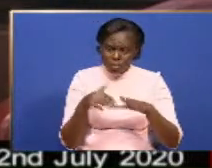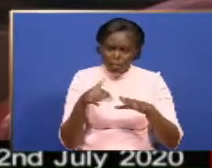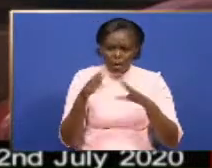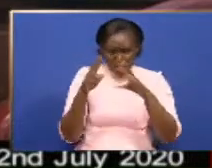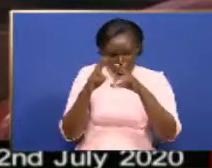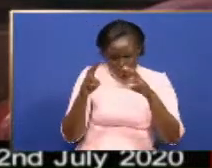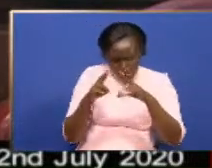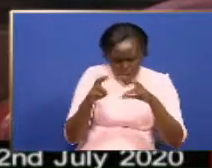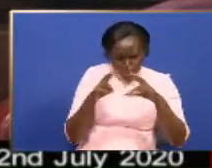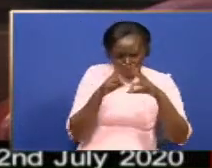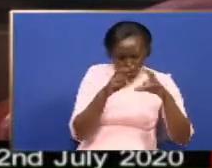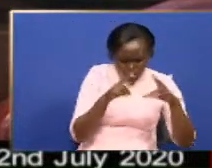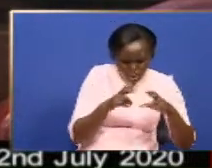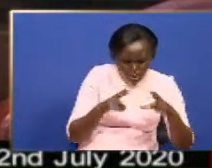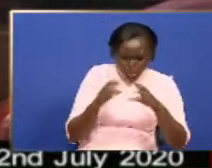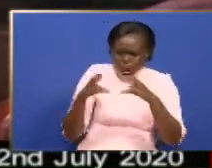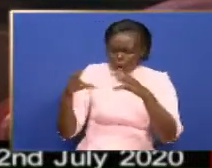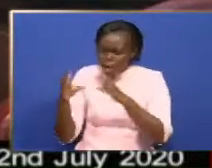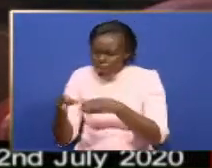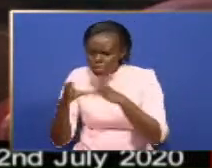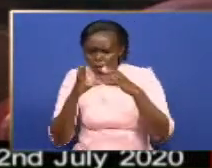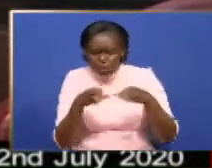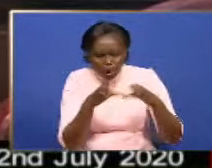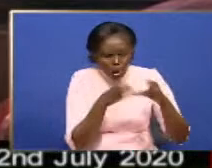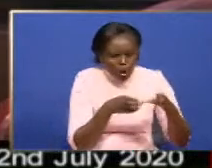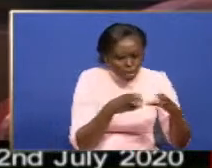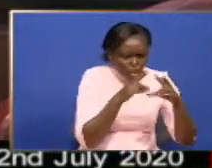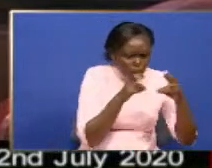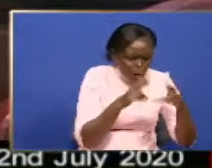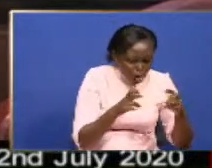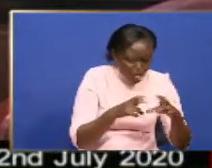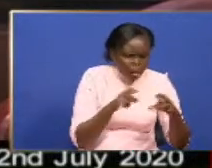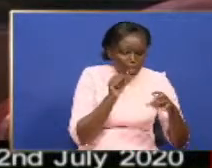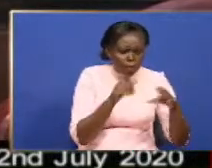interrogated communities that host refugees. They also